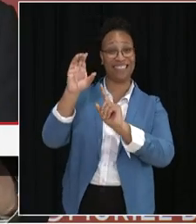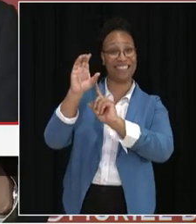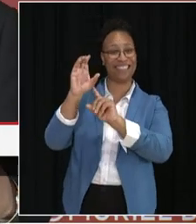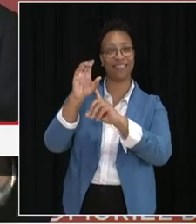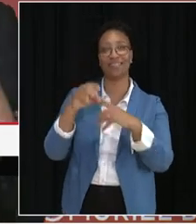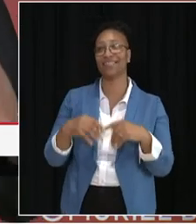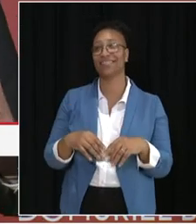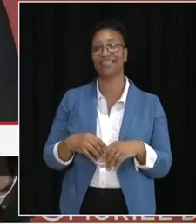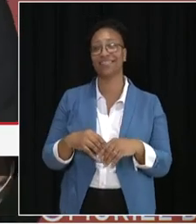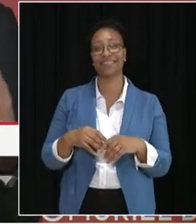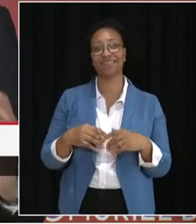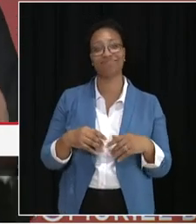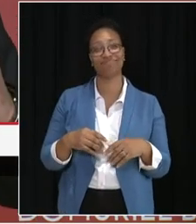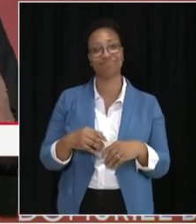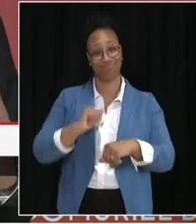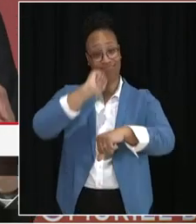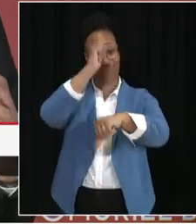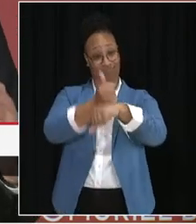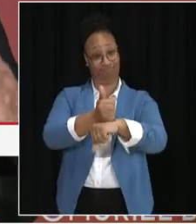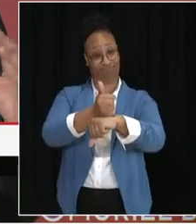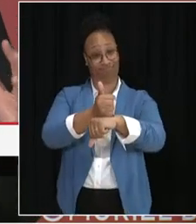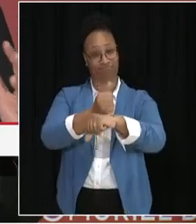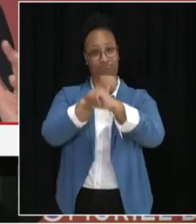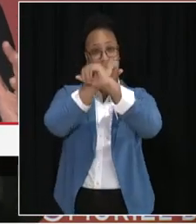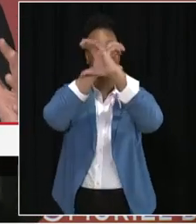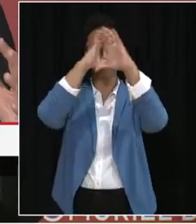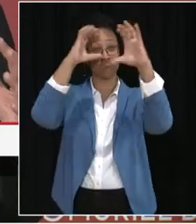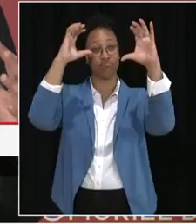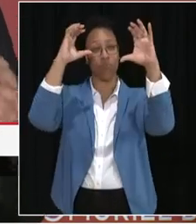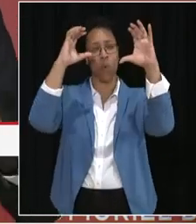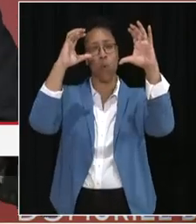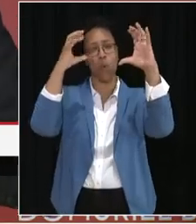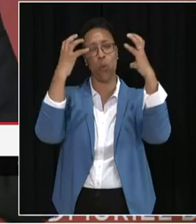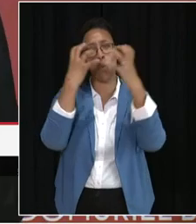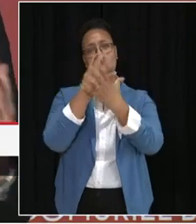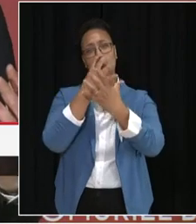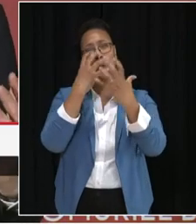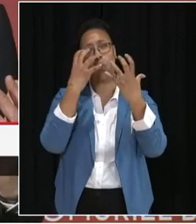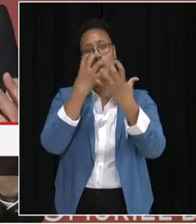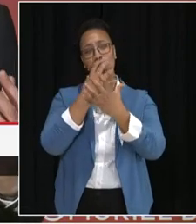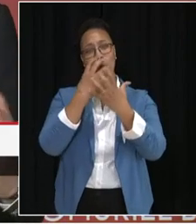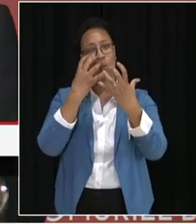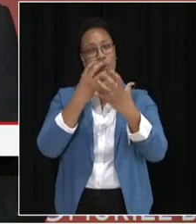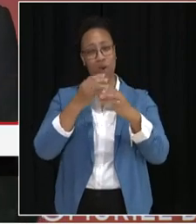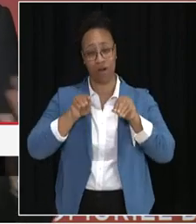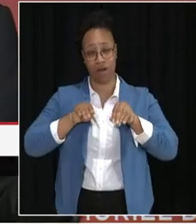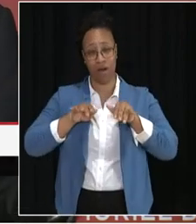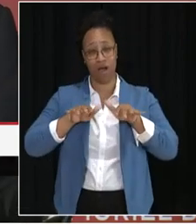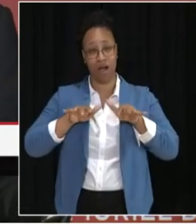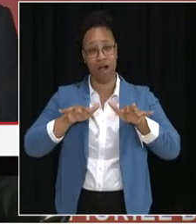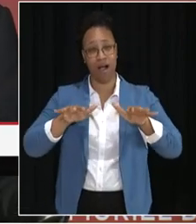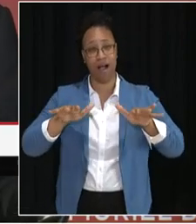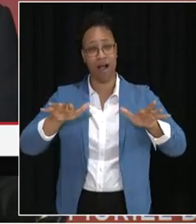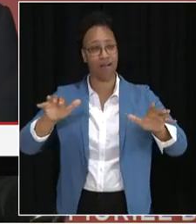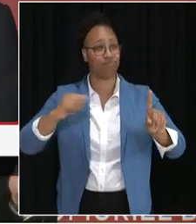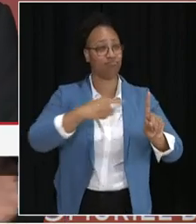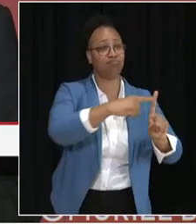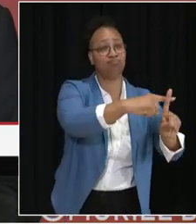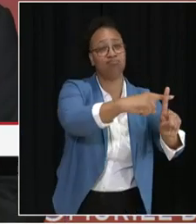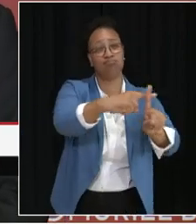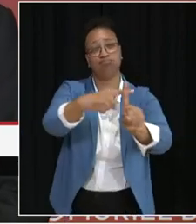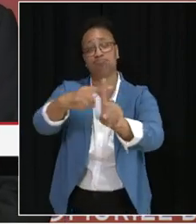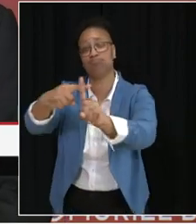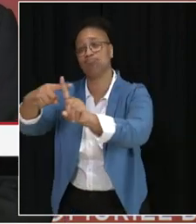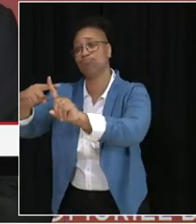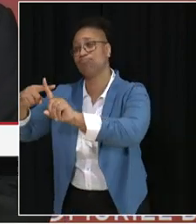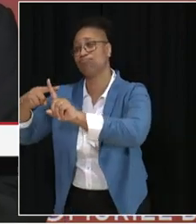spirit. It'll take some doing, and the new school is a huge boost, and we're deeply grateful.